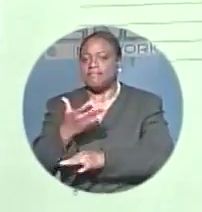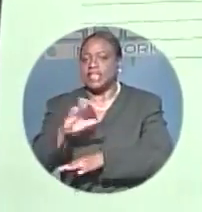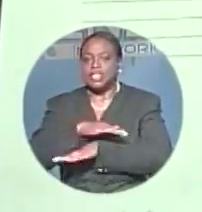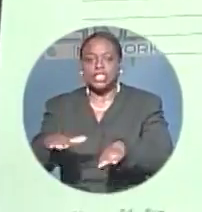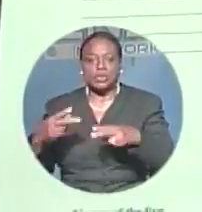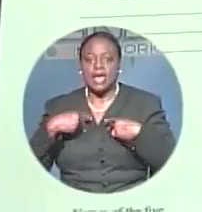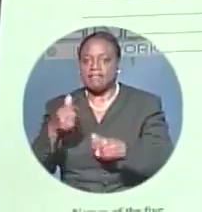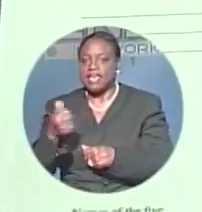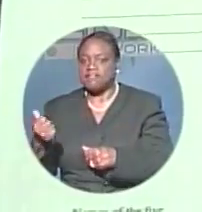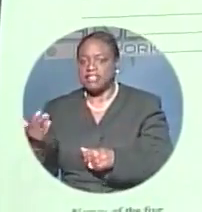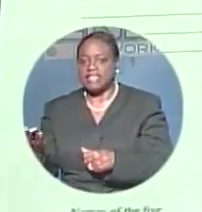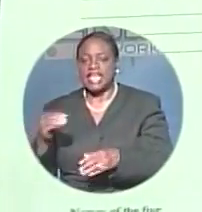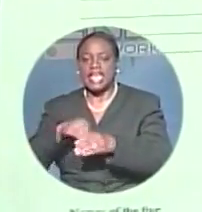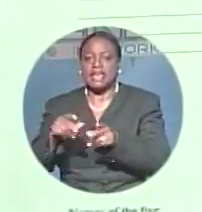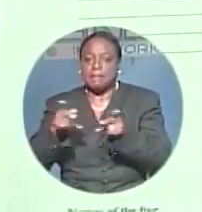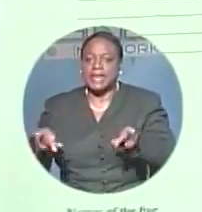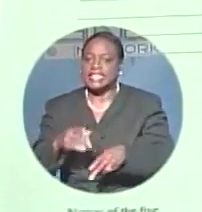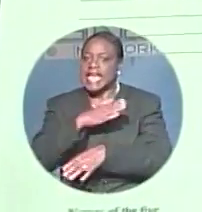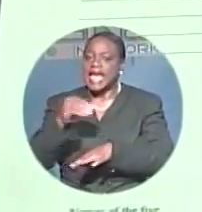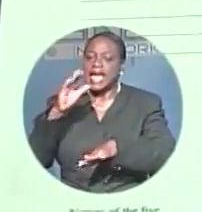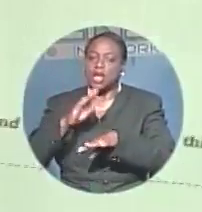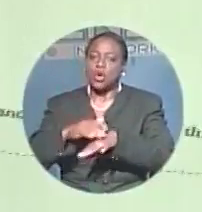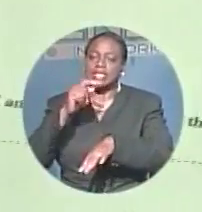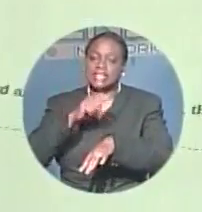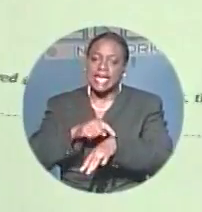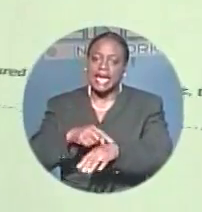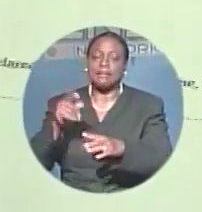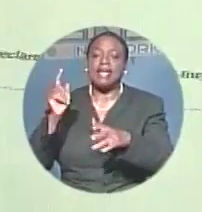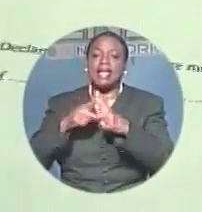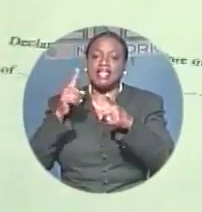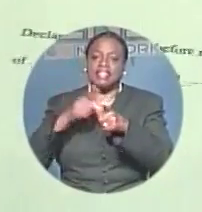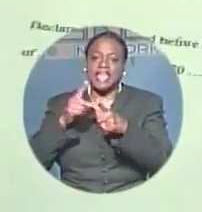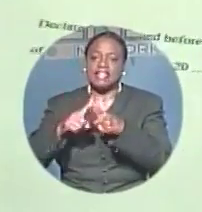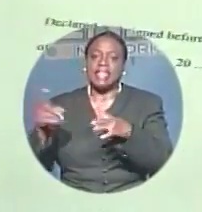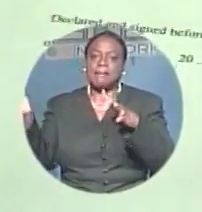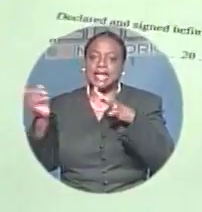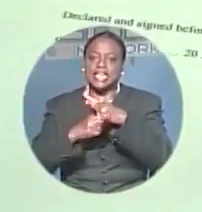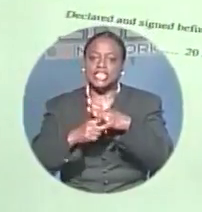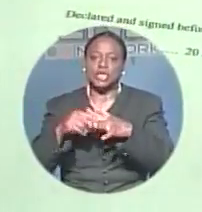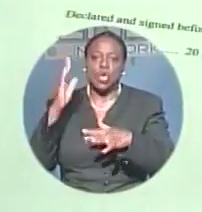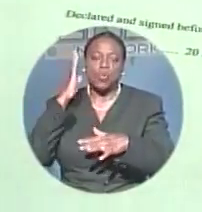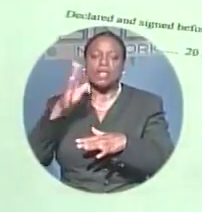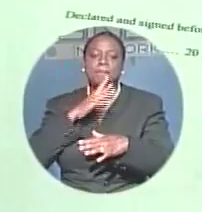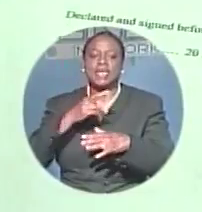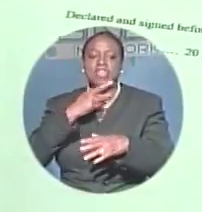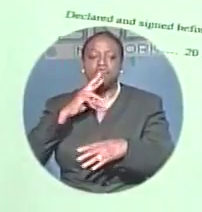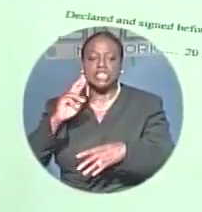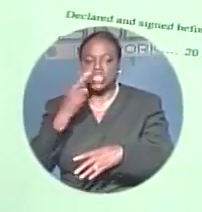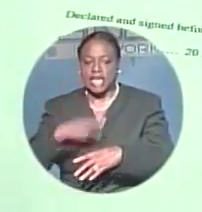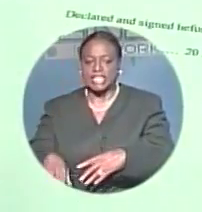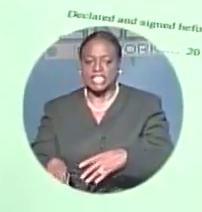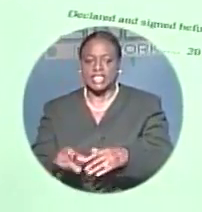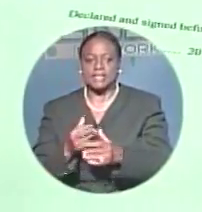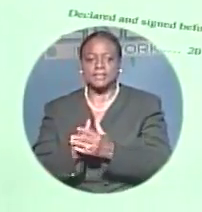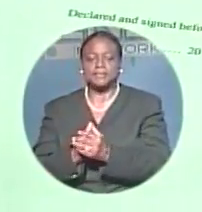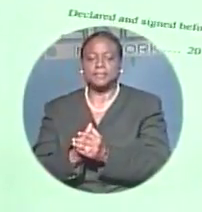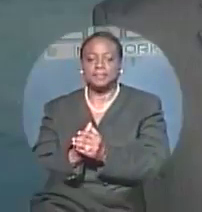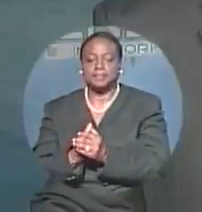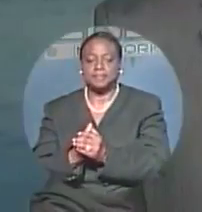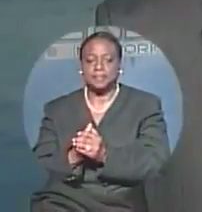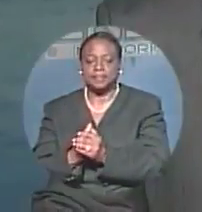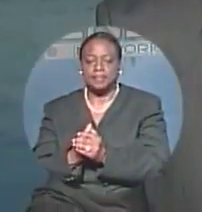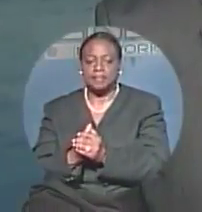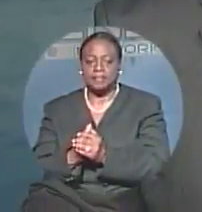place, and on time, their nomination application will be rejected. Janae Noel Ferguson, ZNS News.